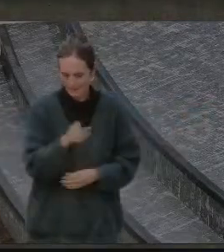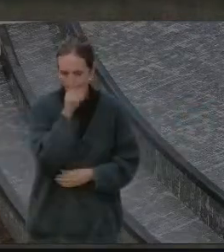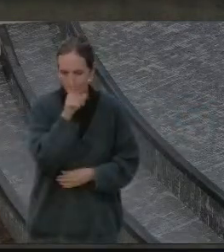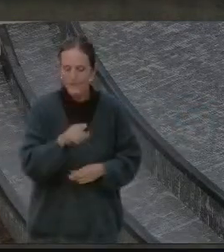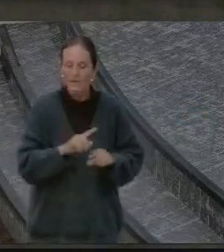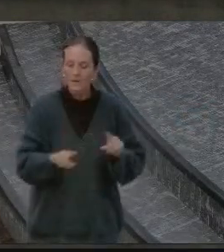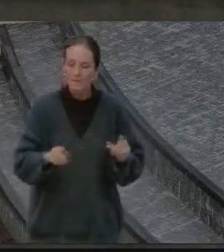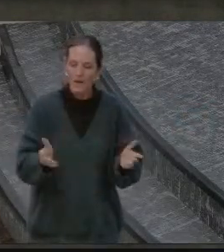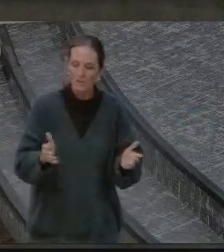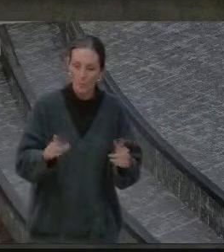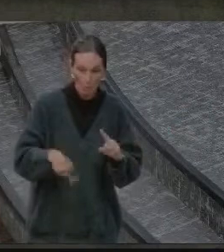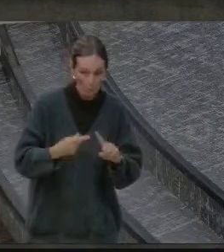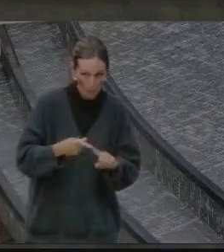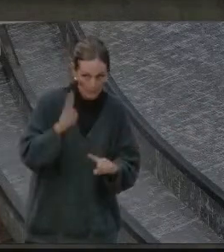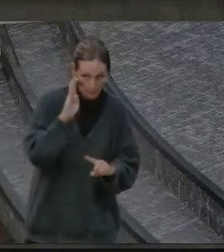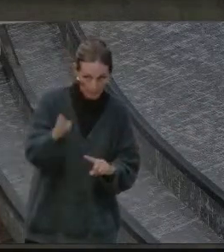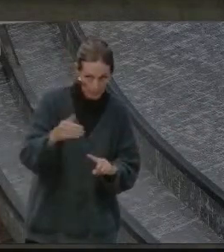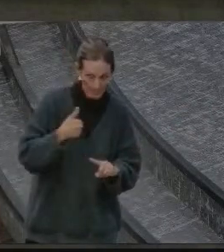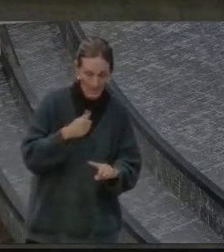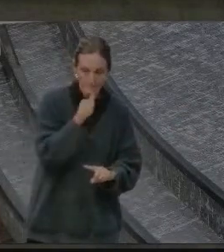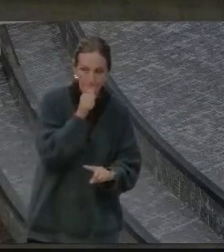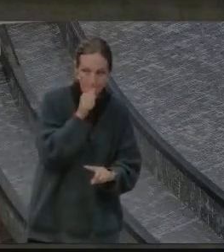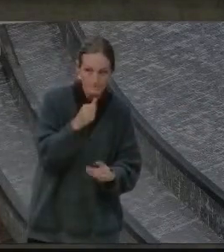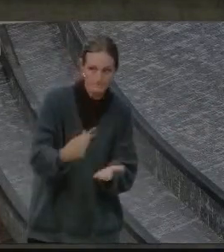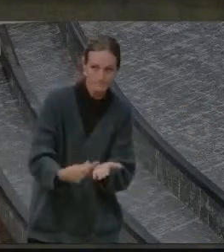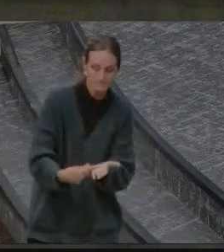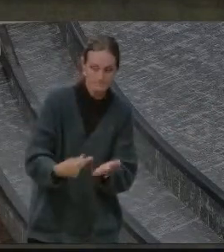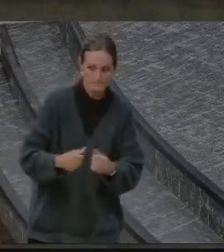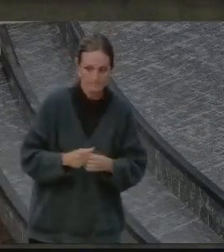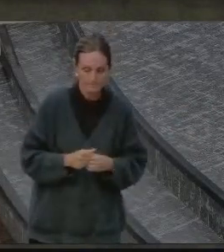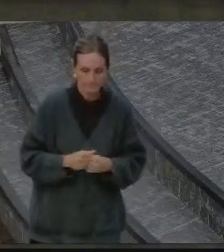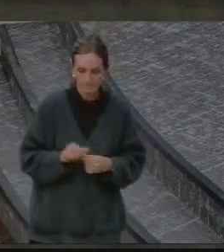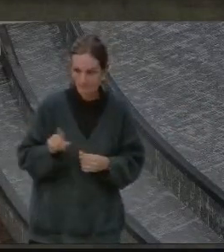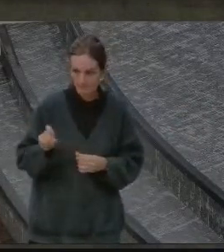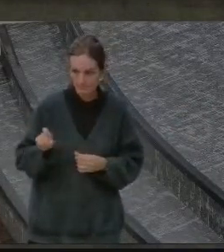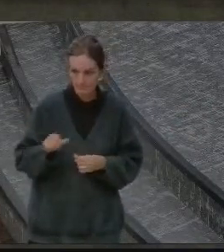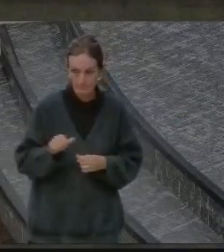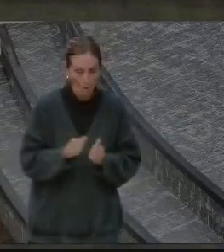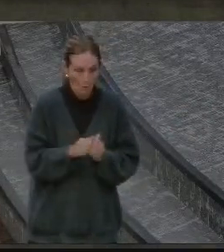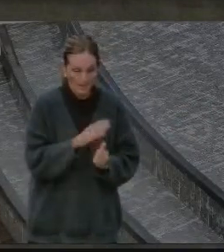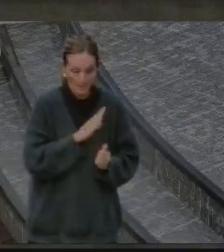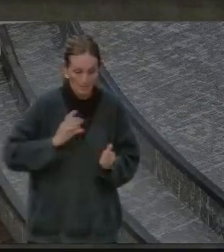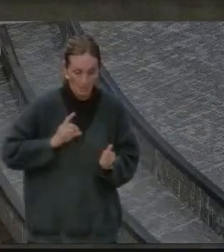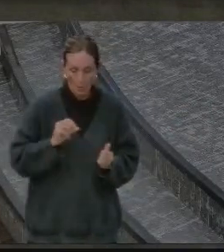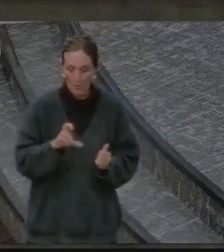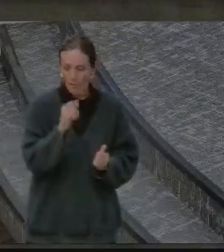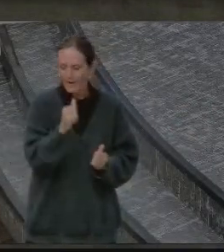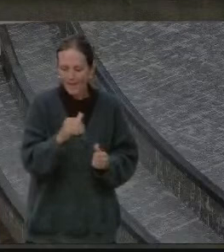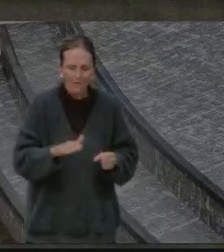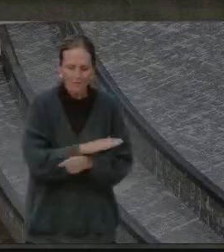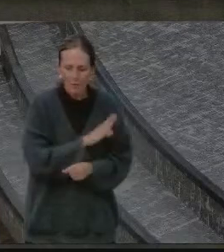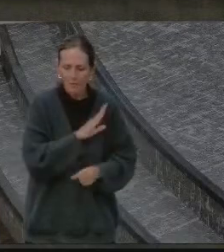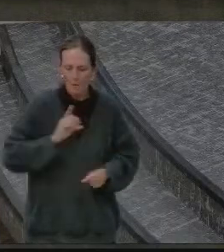arrangement will be to have that further discussion with the board. And if it's not the full board, then how should we approach that?